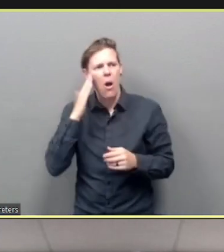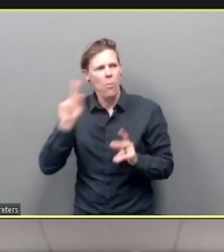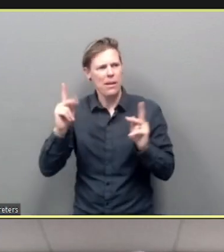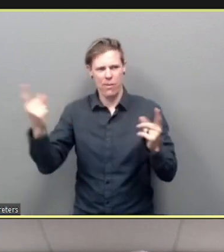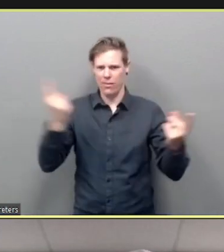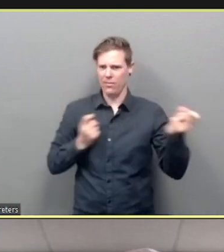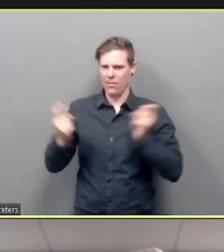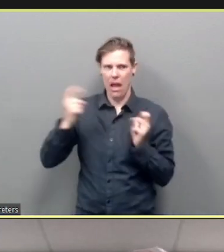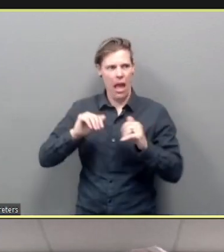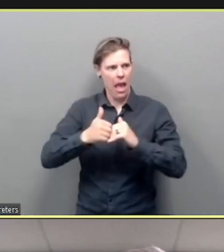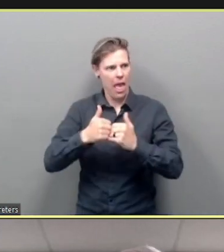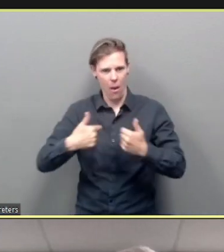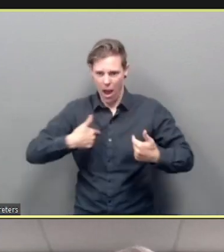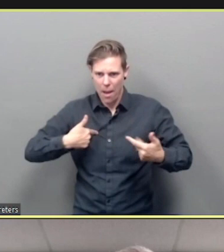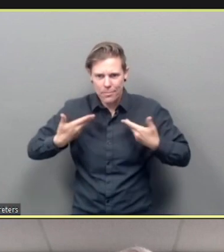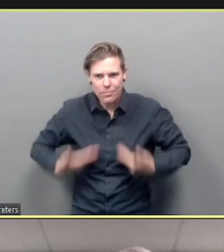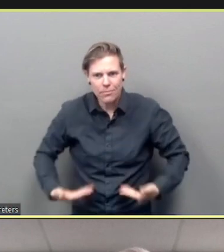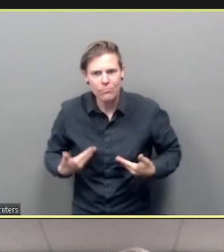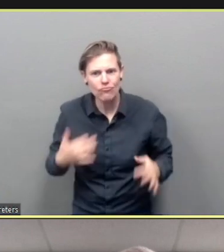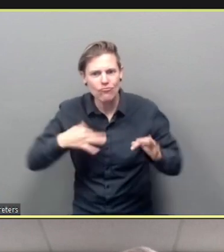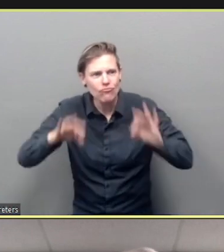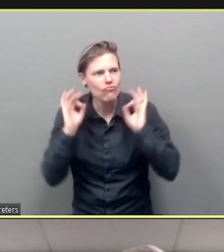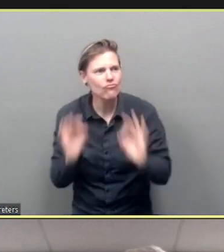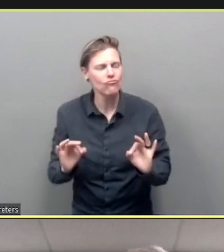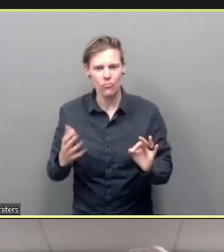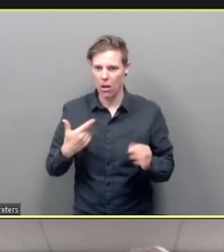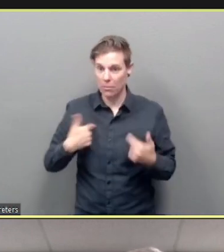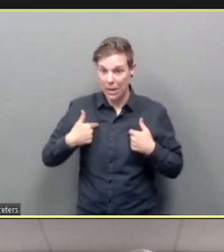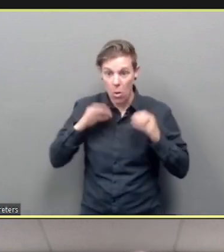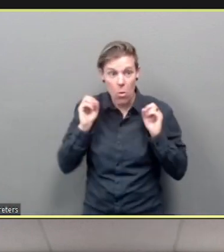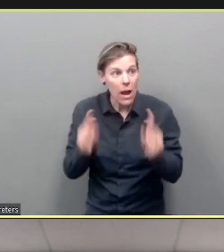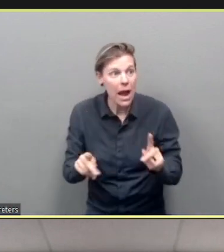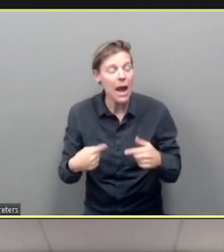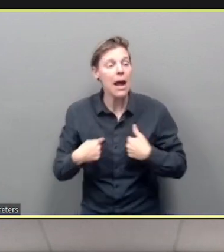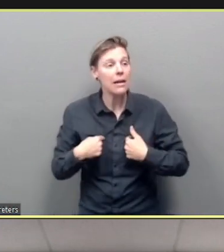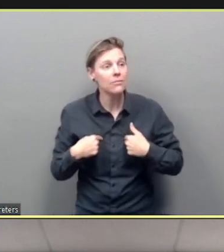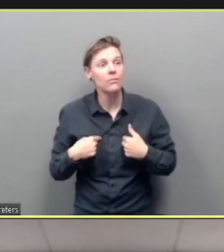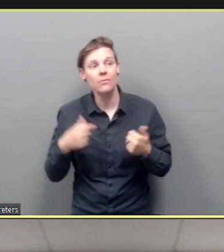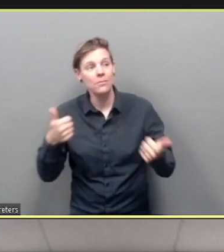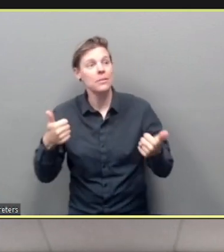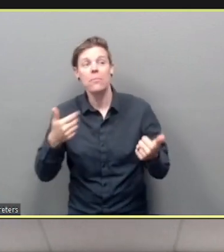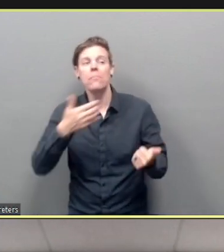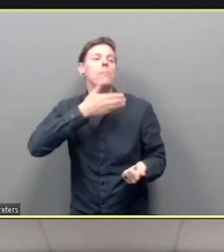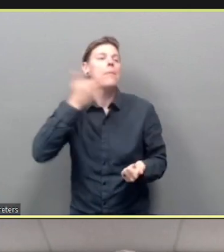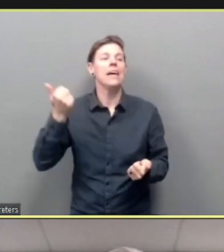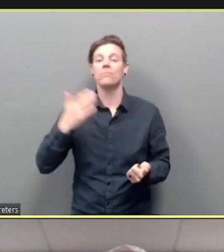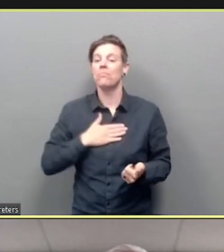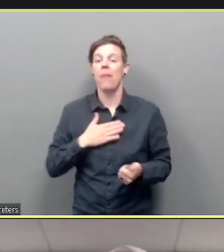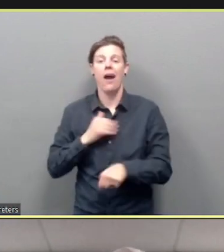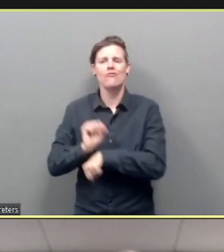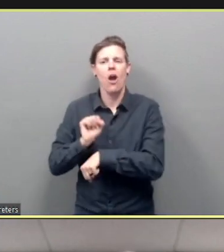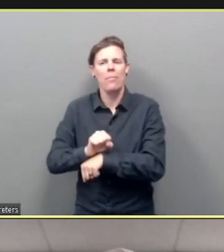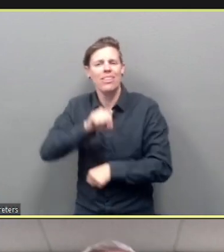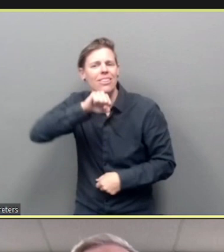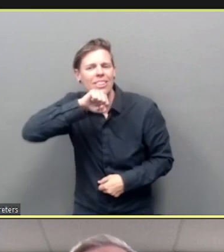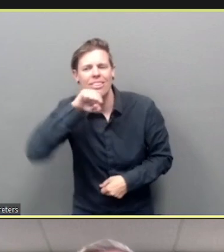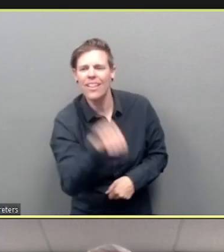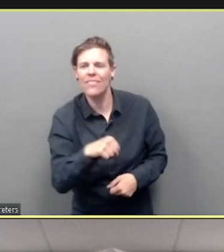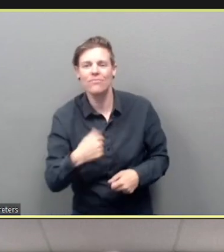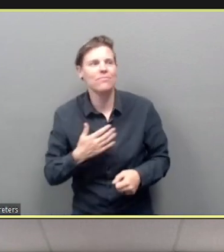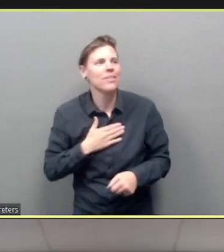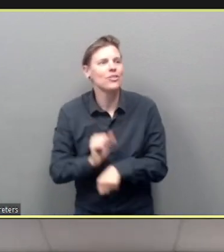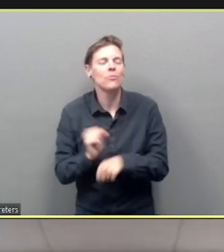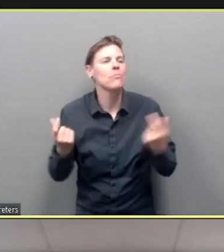like both jobs. And one thing I have to say is, like, the best part of doing what I'm doing is the chance to work